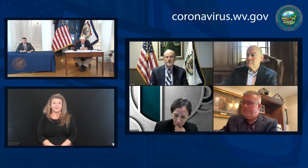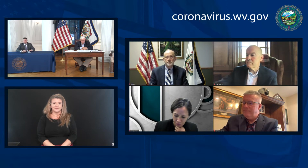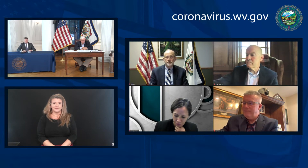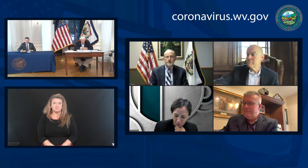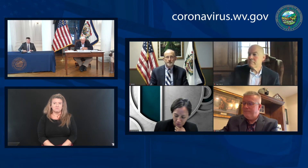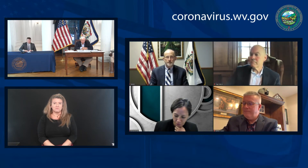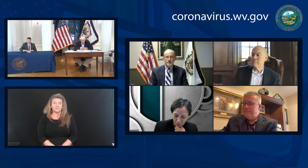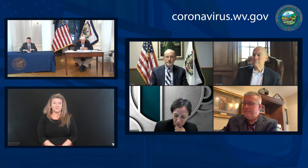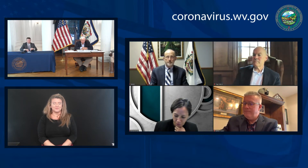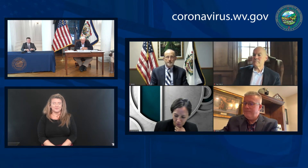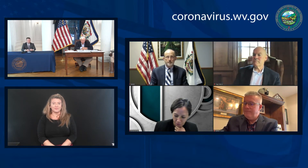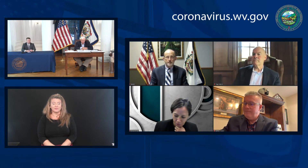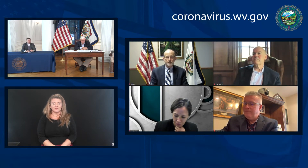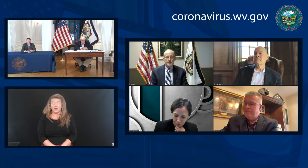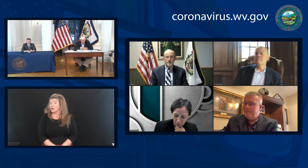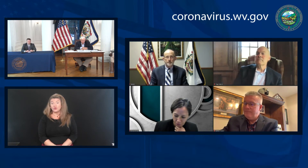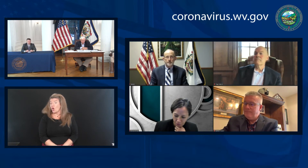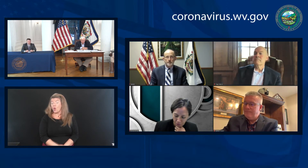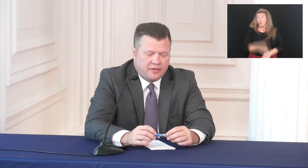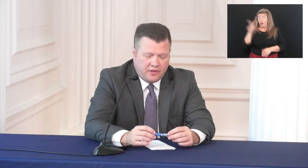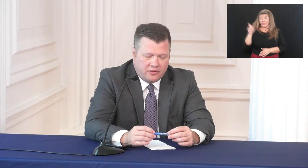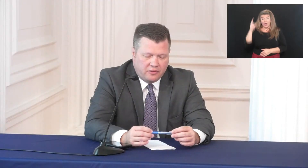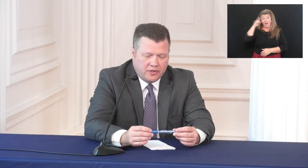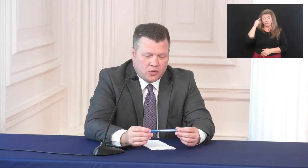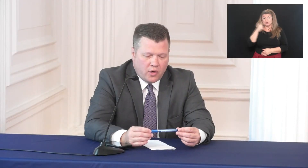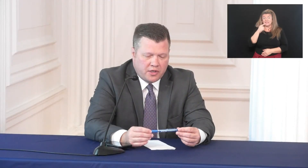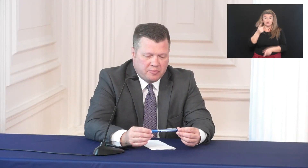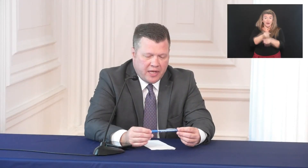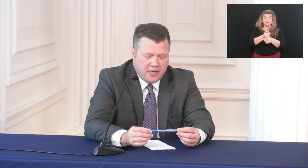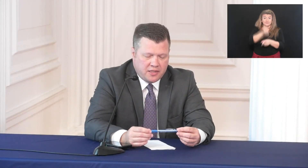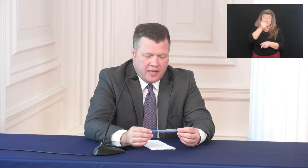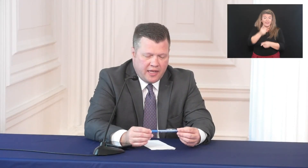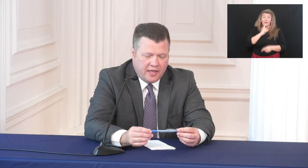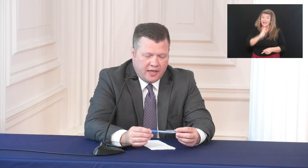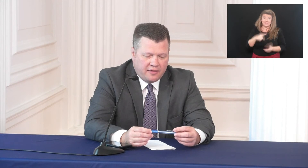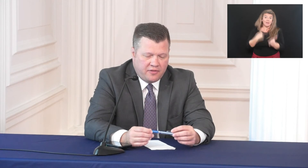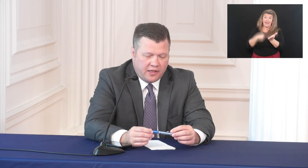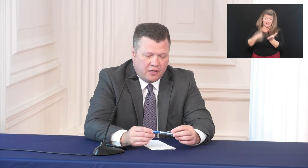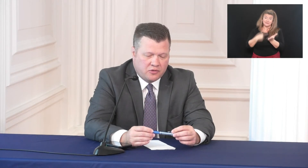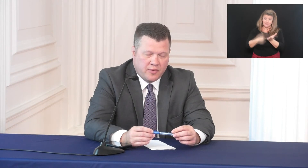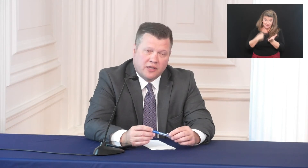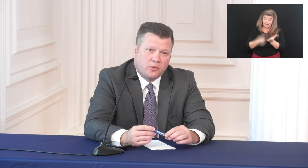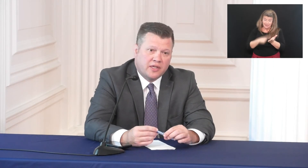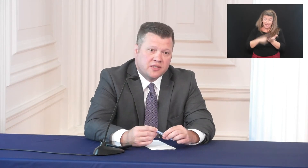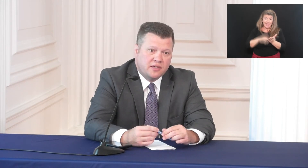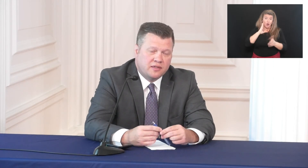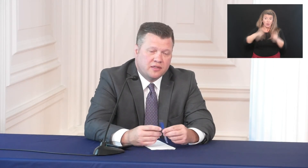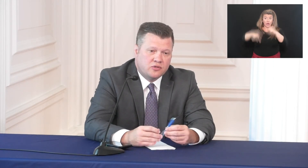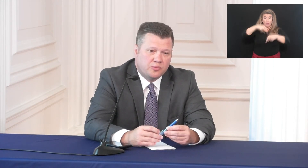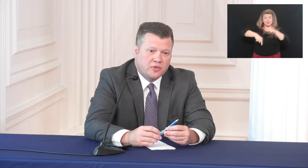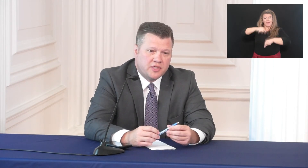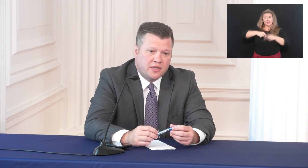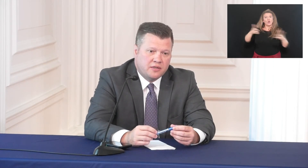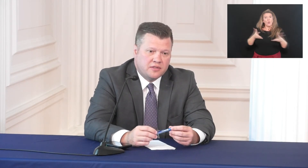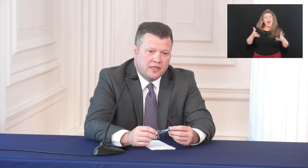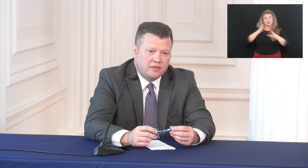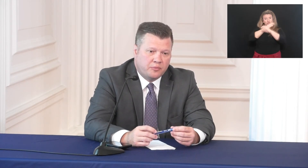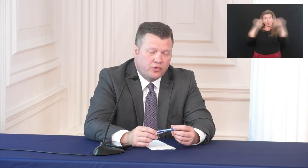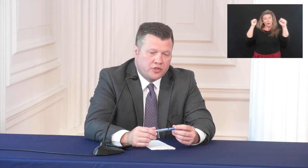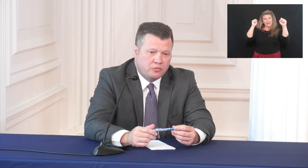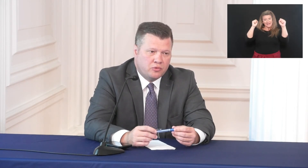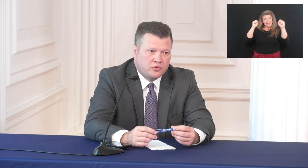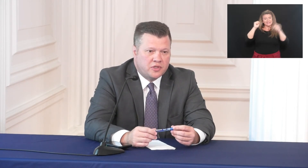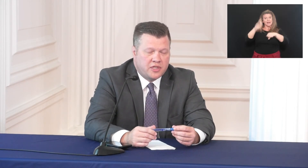No, I think that what the governor alluded to is correct. I think there is quite a debate, and I think it goes back to what I said, that these superintendents